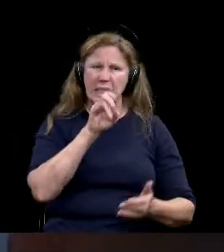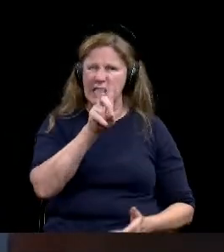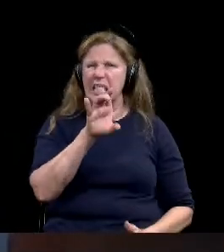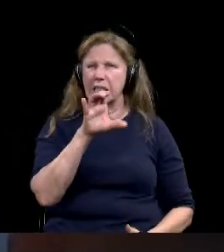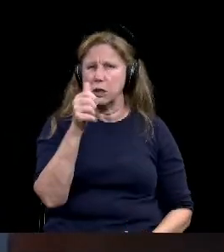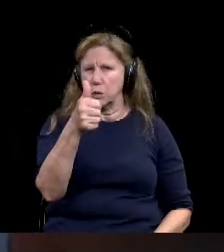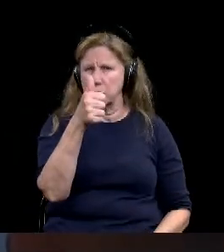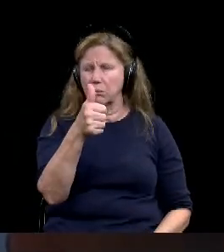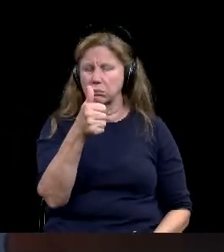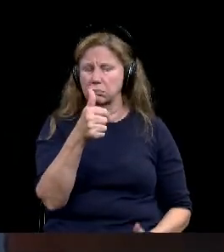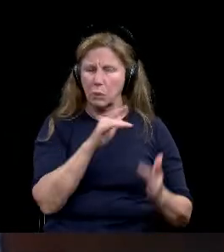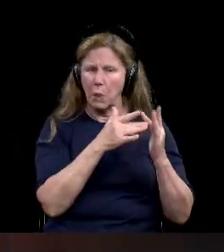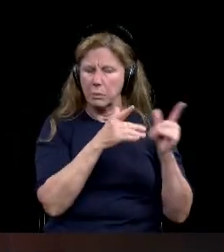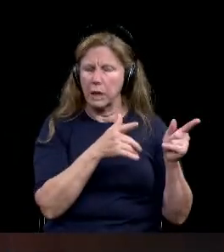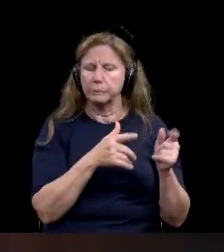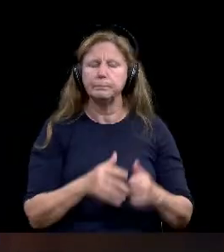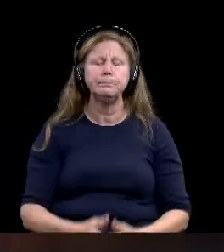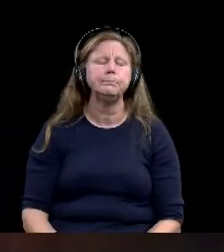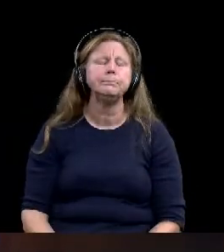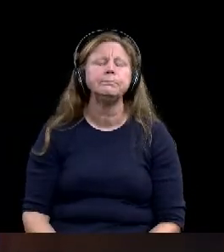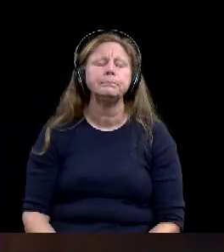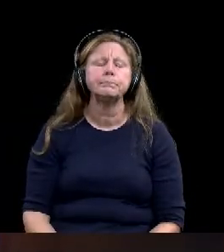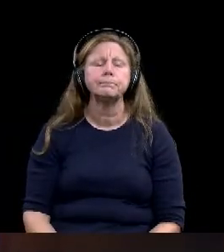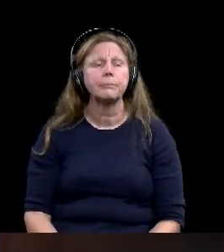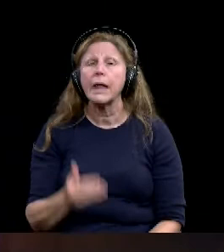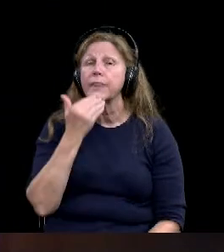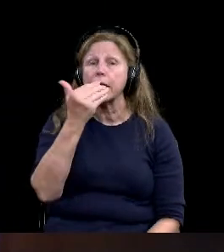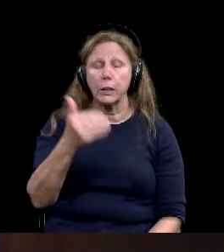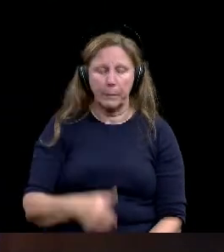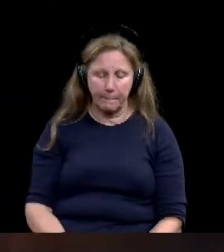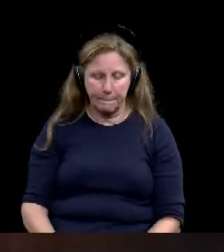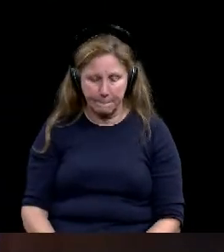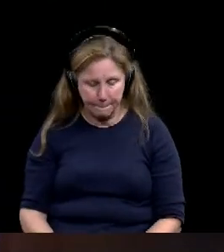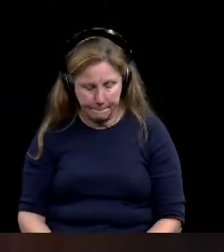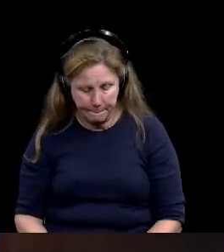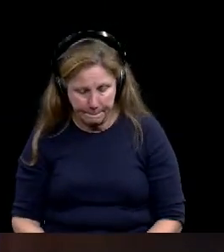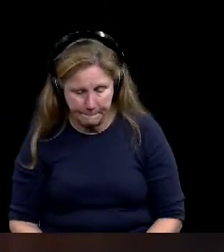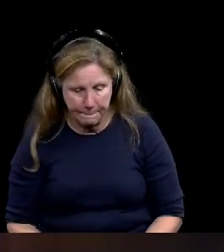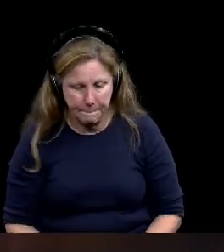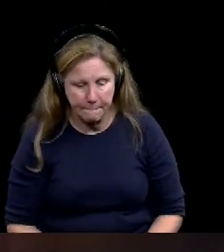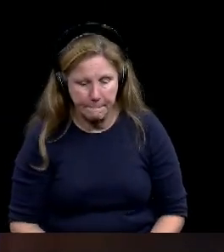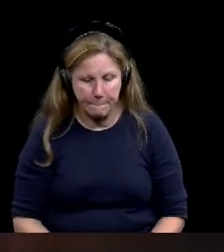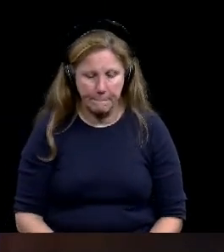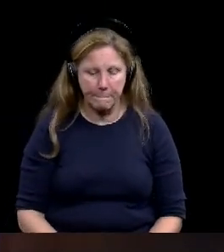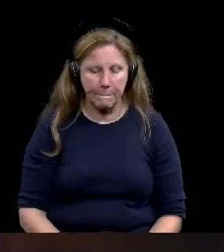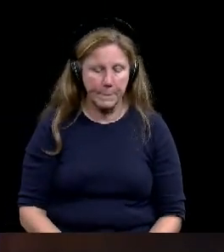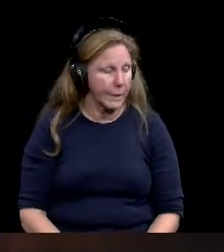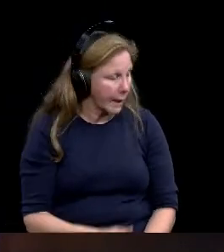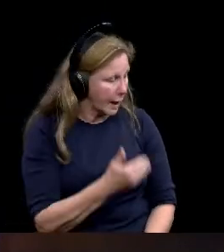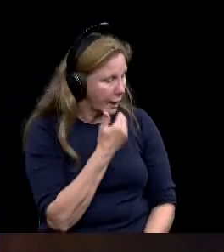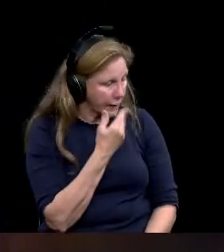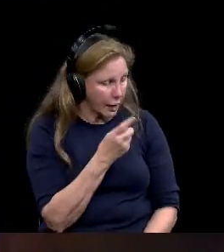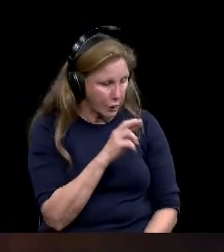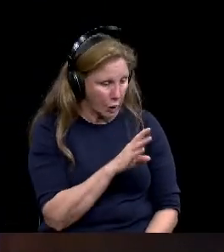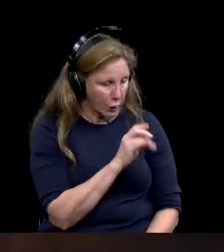Thank you, Dr. Becker. We appreciate your report. We'll now turn it to Dr. Ahmad for his report.